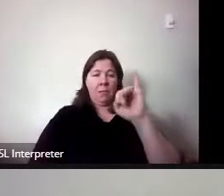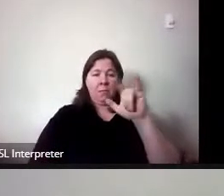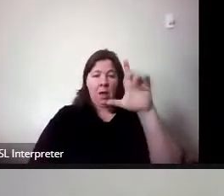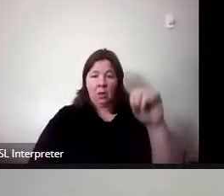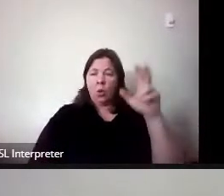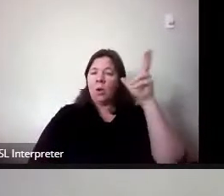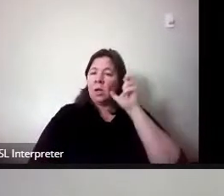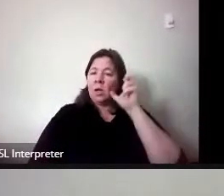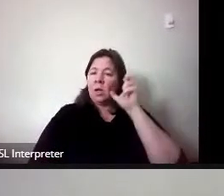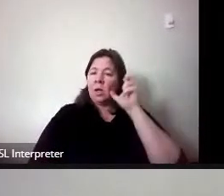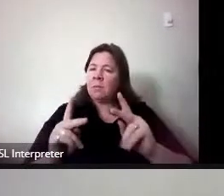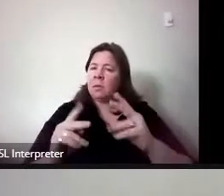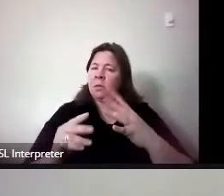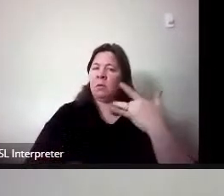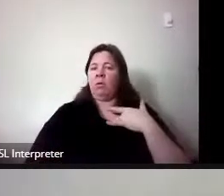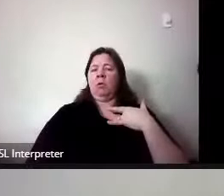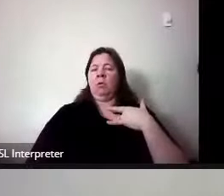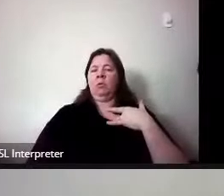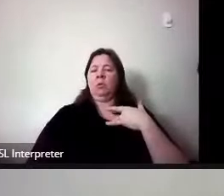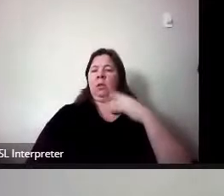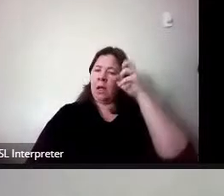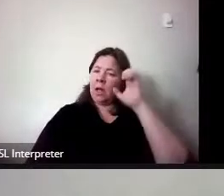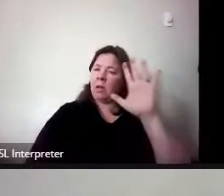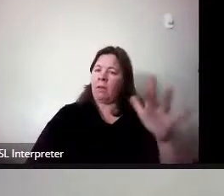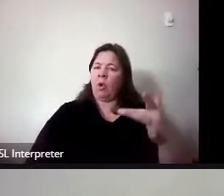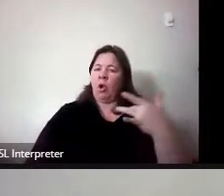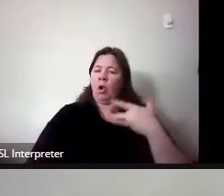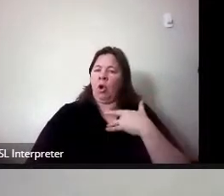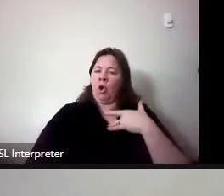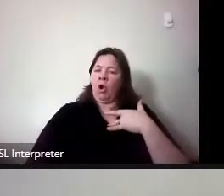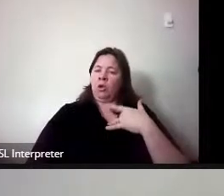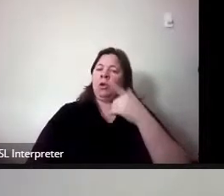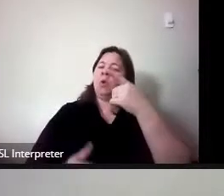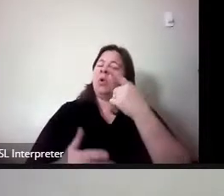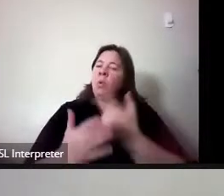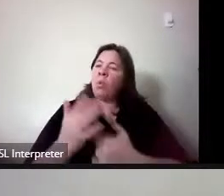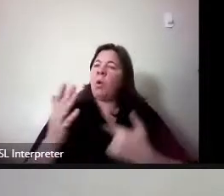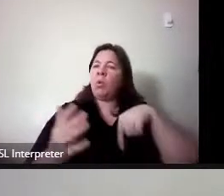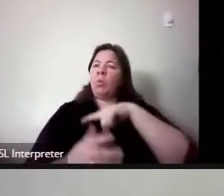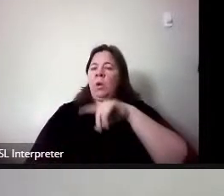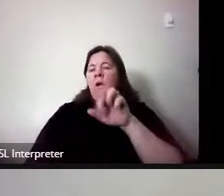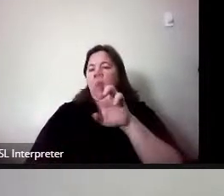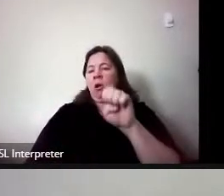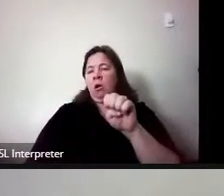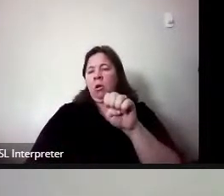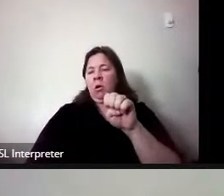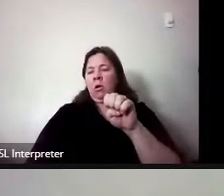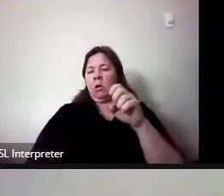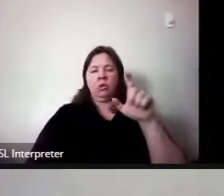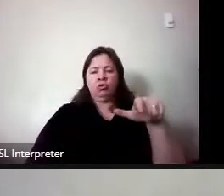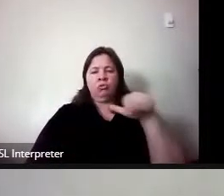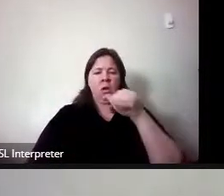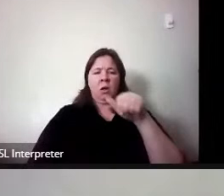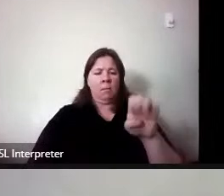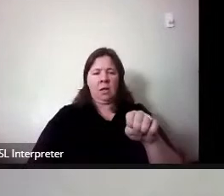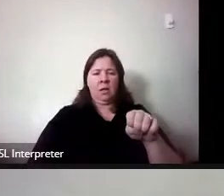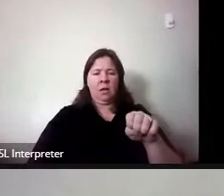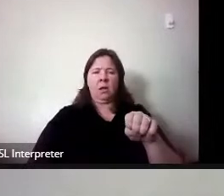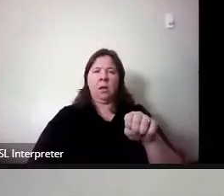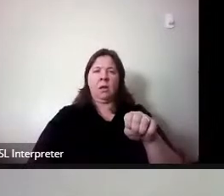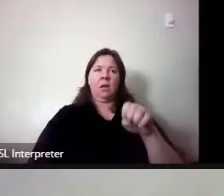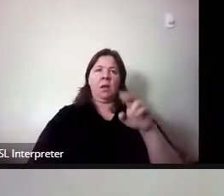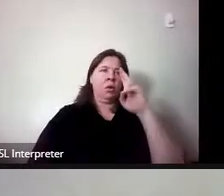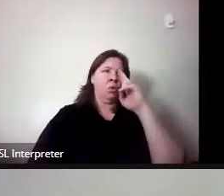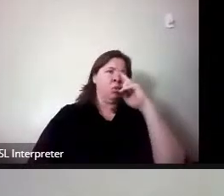people heart. You hear people's heart. That is what we are. It shouldn't be the exception